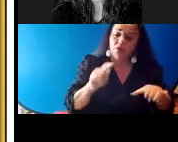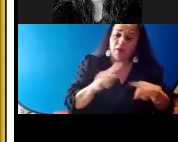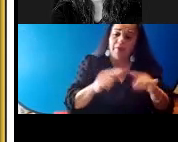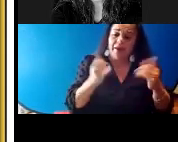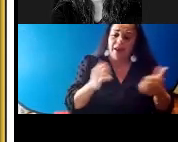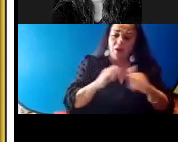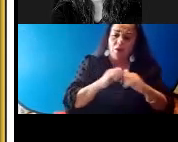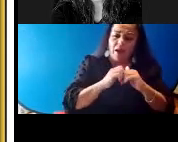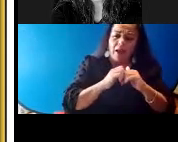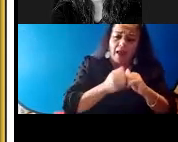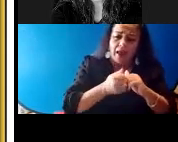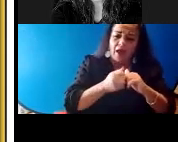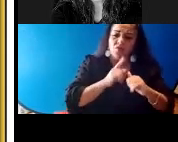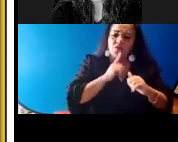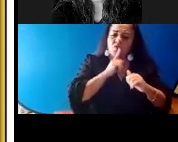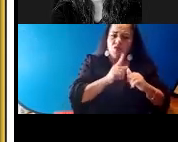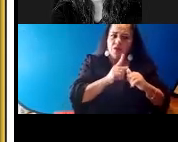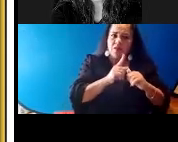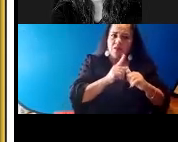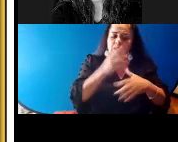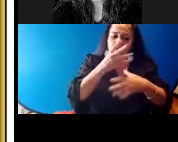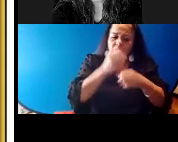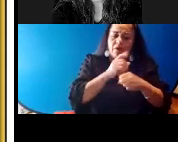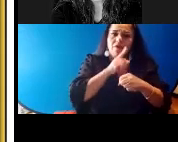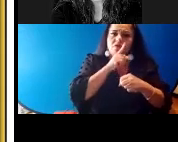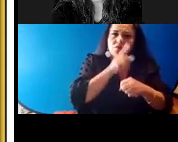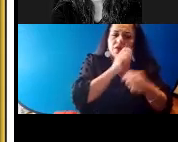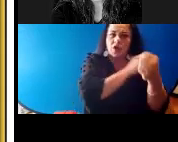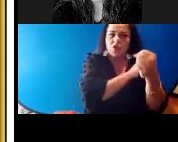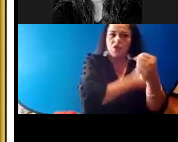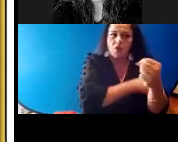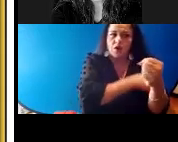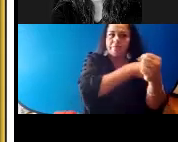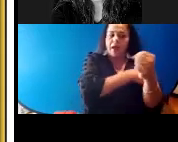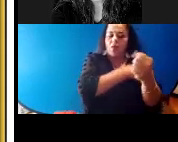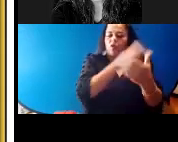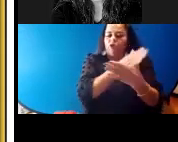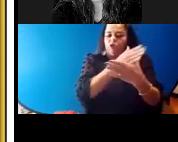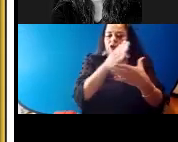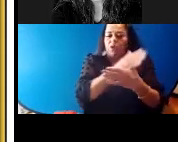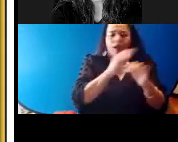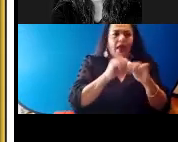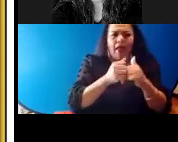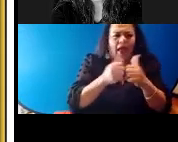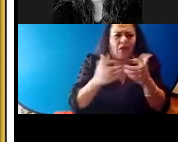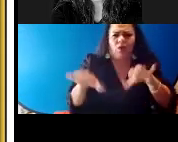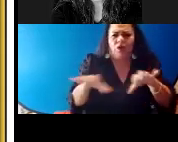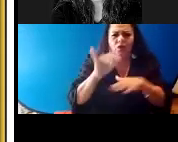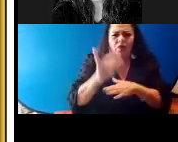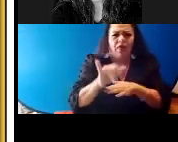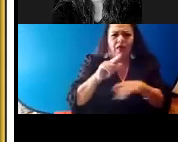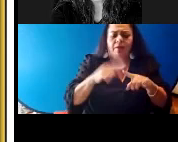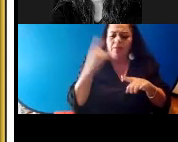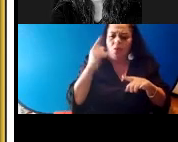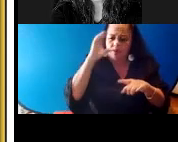give community real decision-making authority and real power sharing within that context, right? That's the word. So we always look into